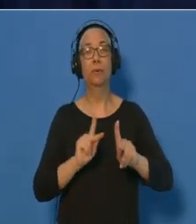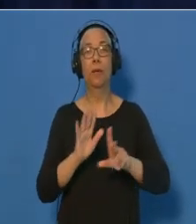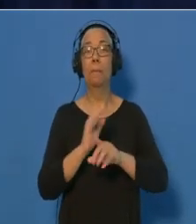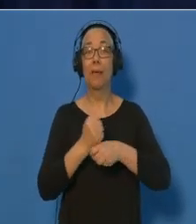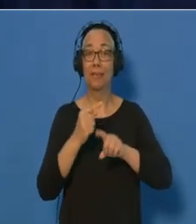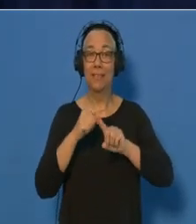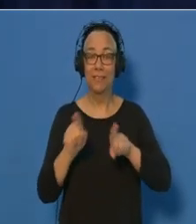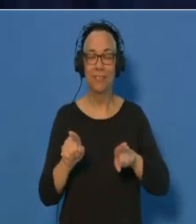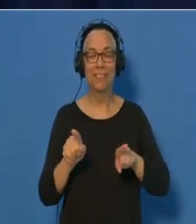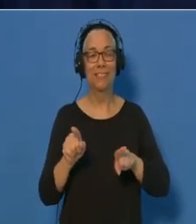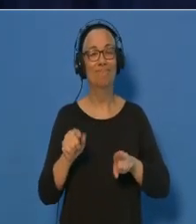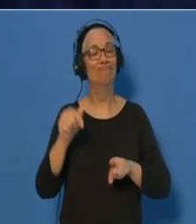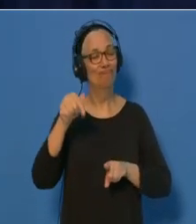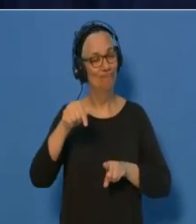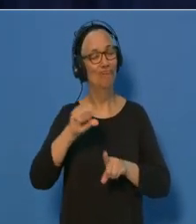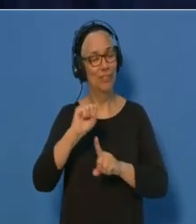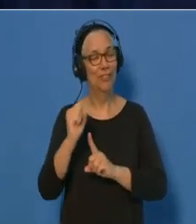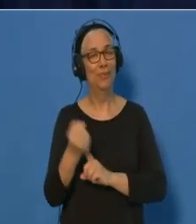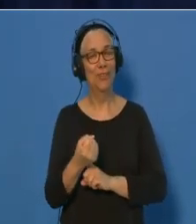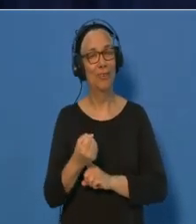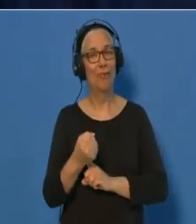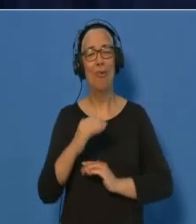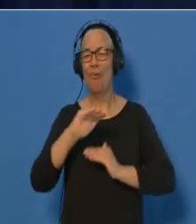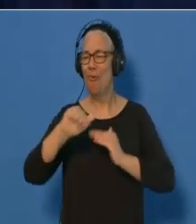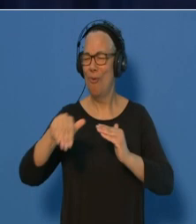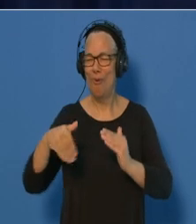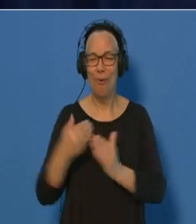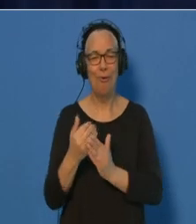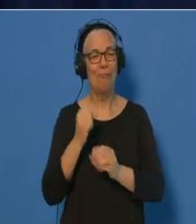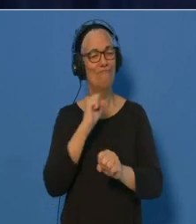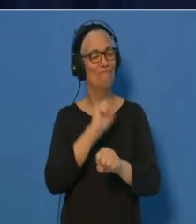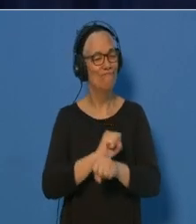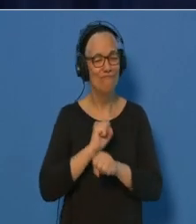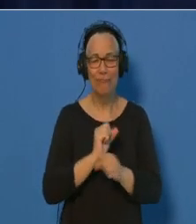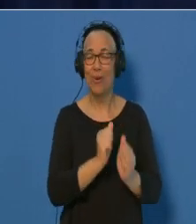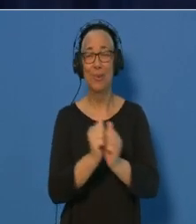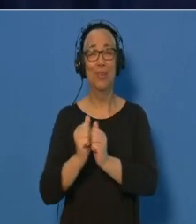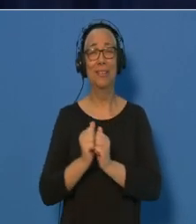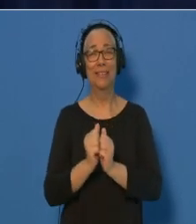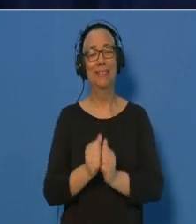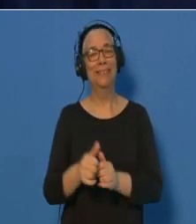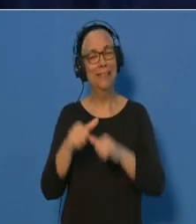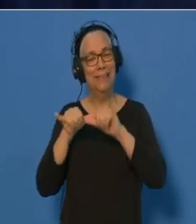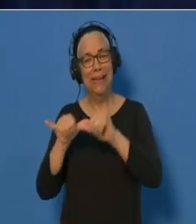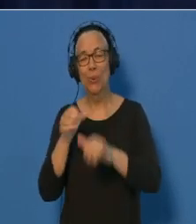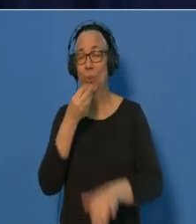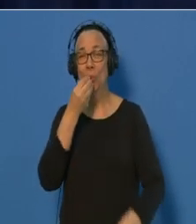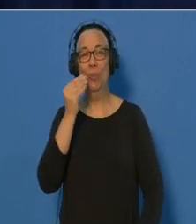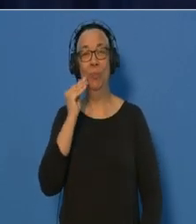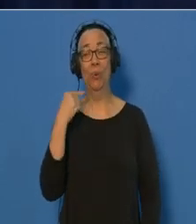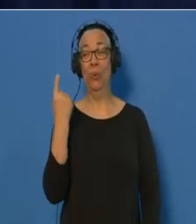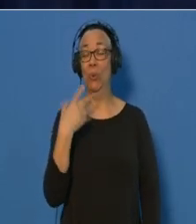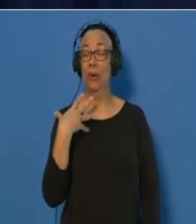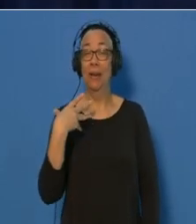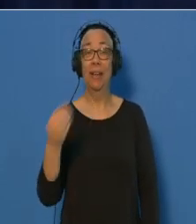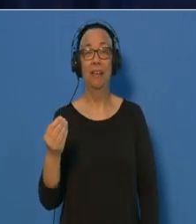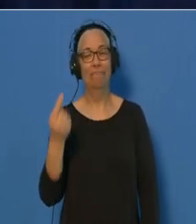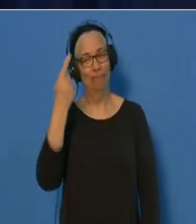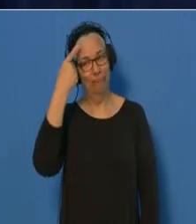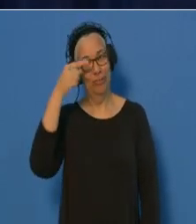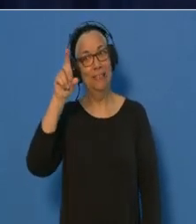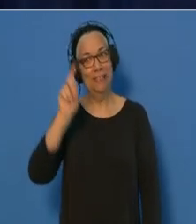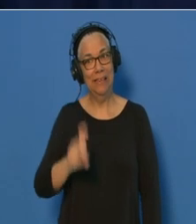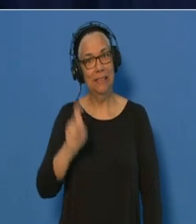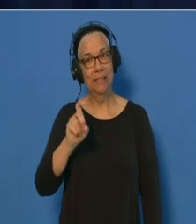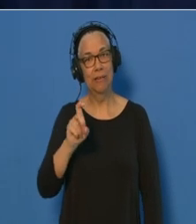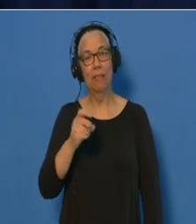this situation. It is everyone working collectively together. Stay at home, only leave your house for essentials,